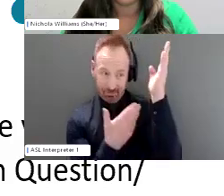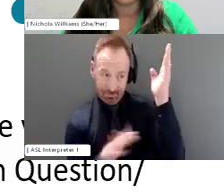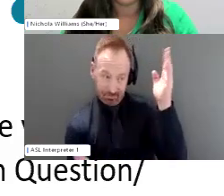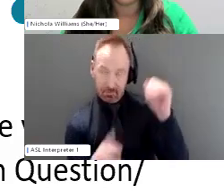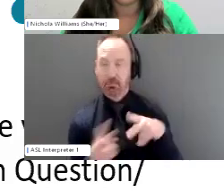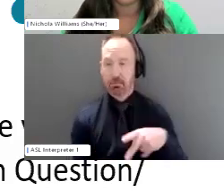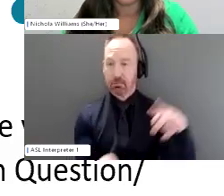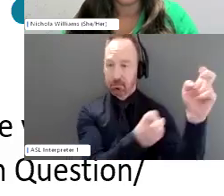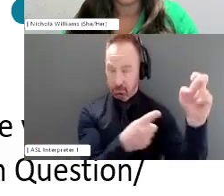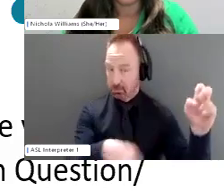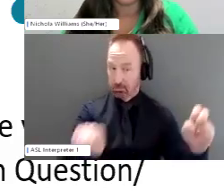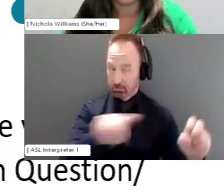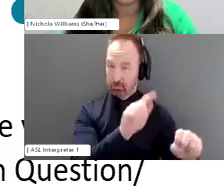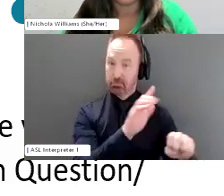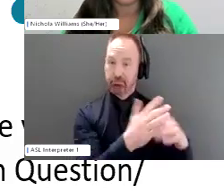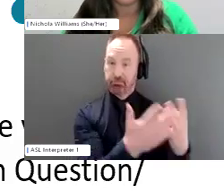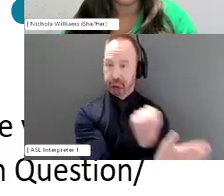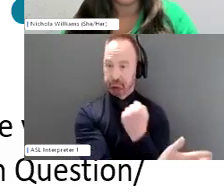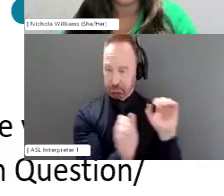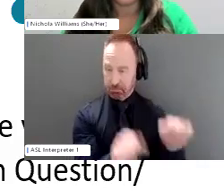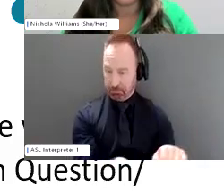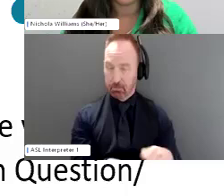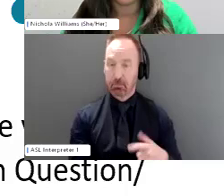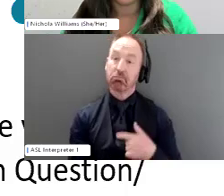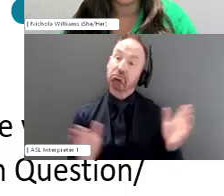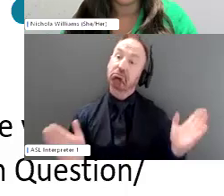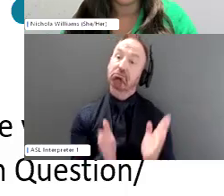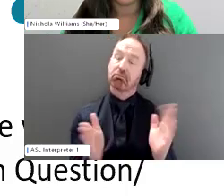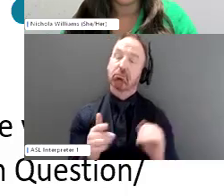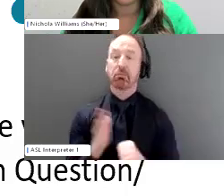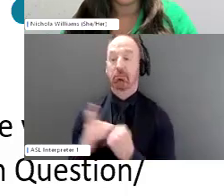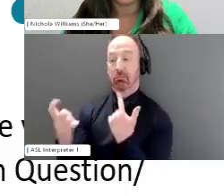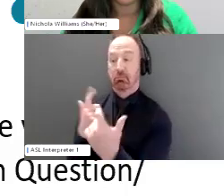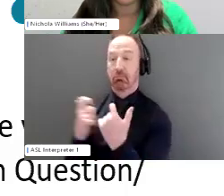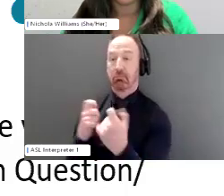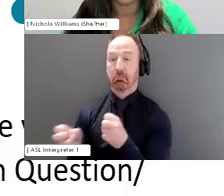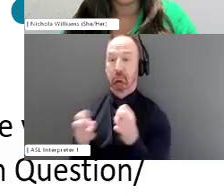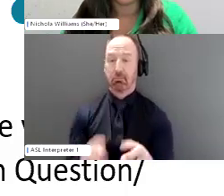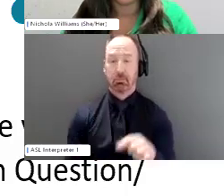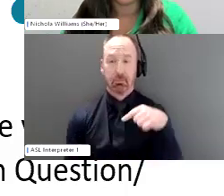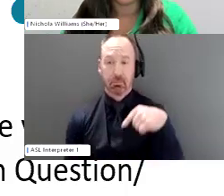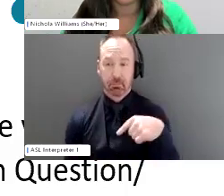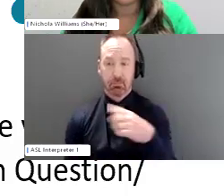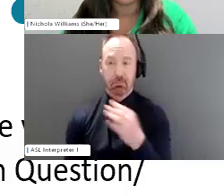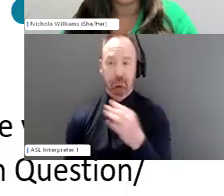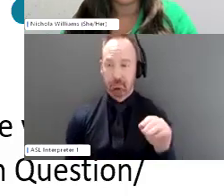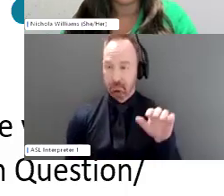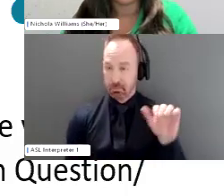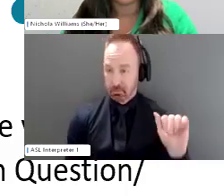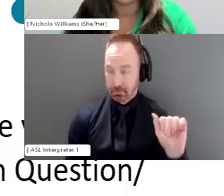will encourage you to post your questions in the Q&A box, and we will have time at the end of the presentation to address